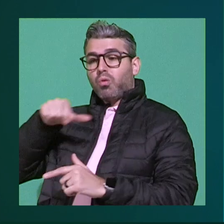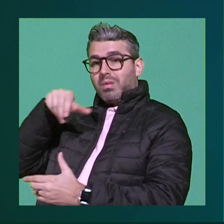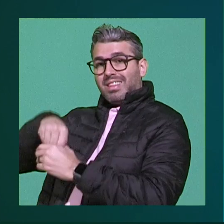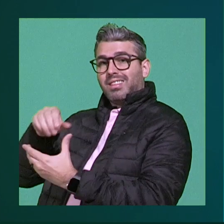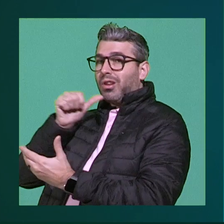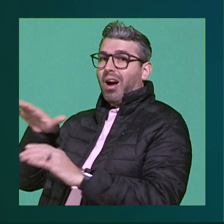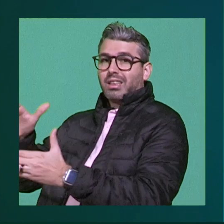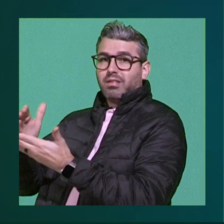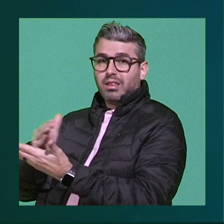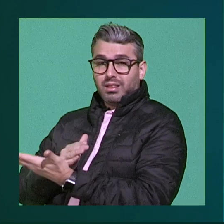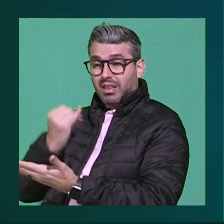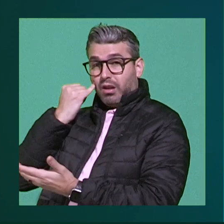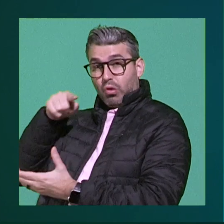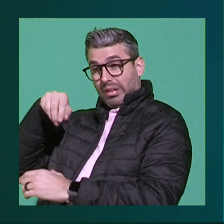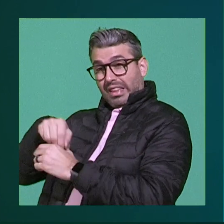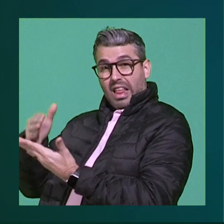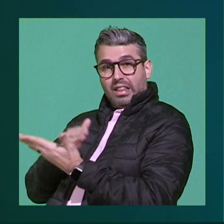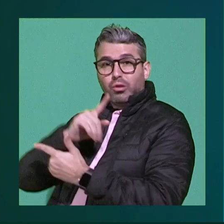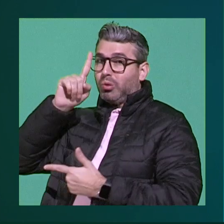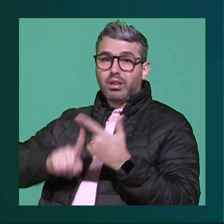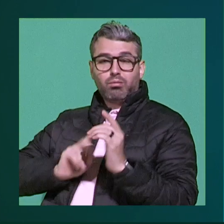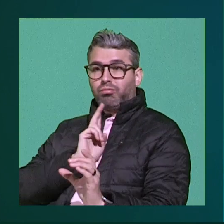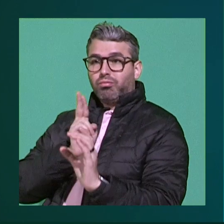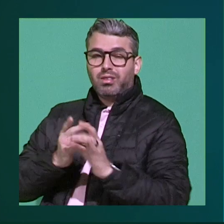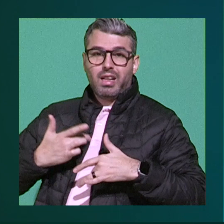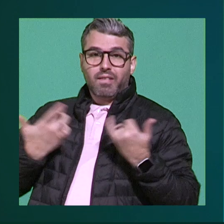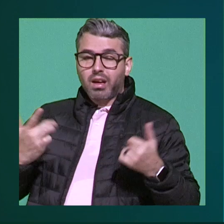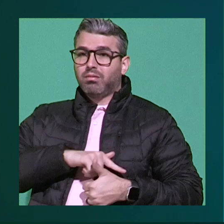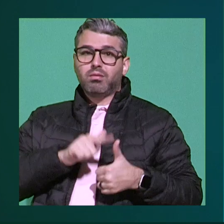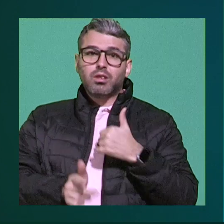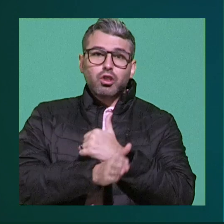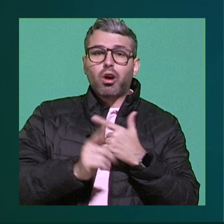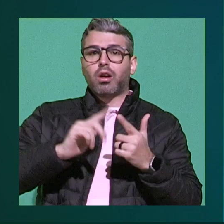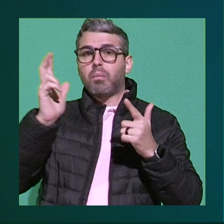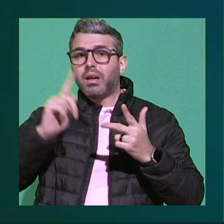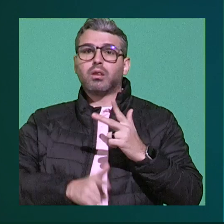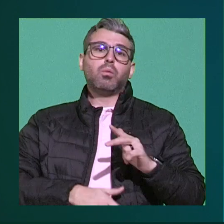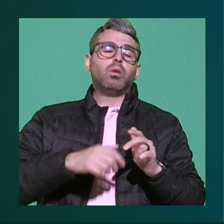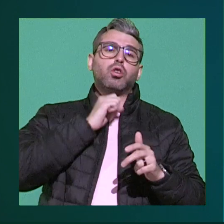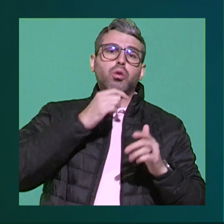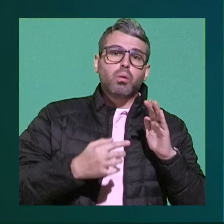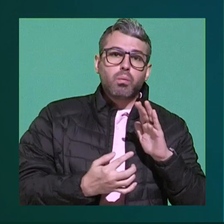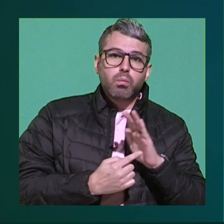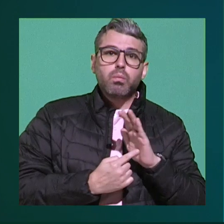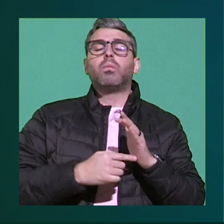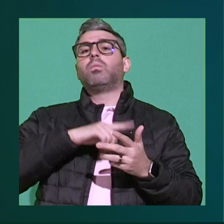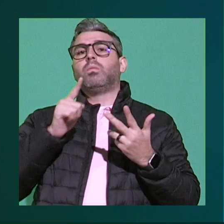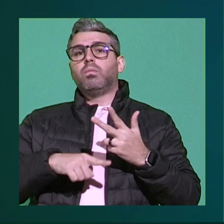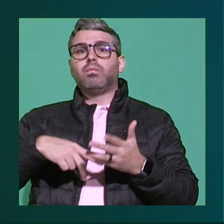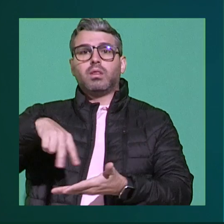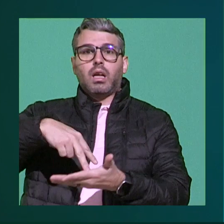events like junior prom, basketball, soccer, wrestling, volleyball, and senior ball. The no activities list